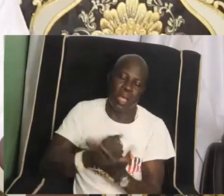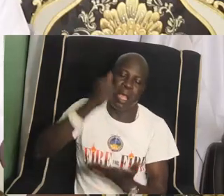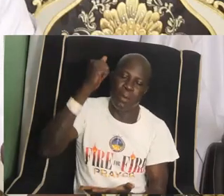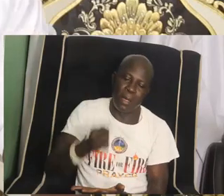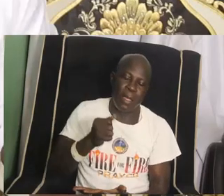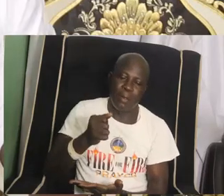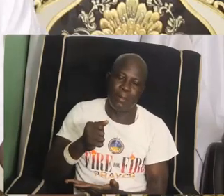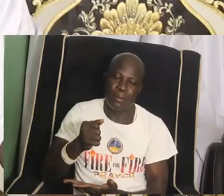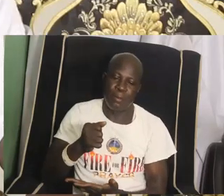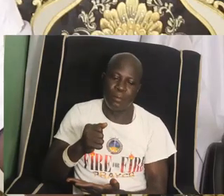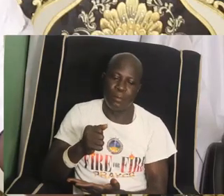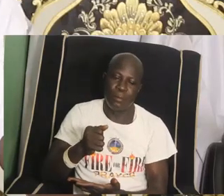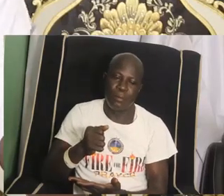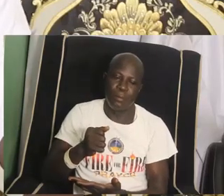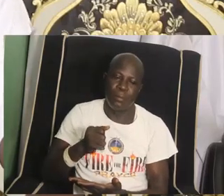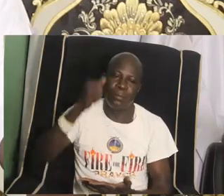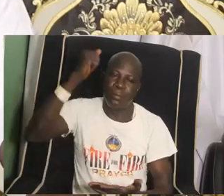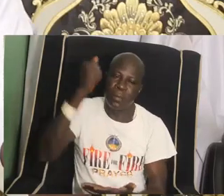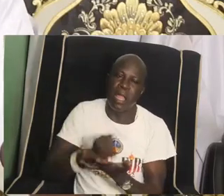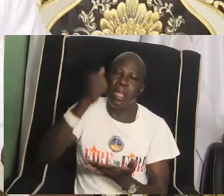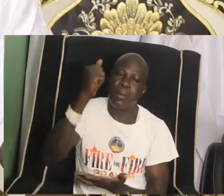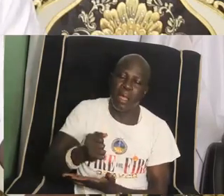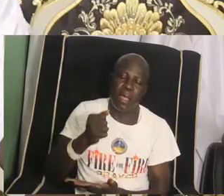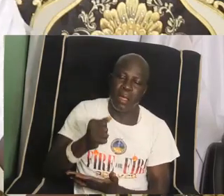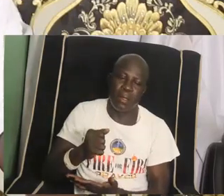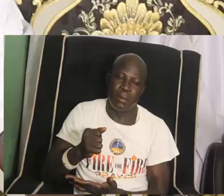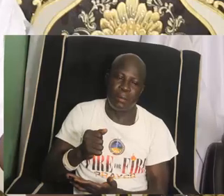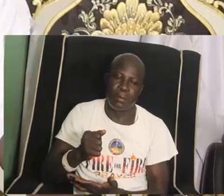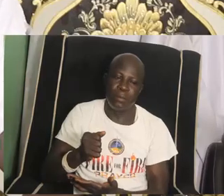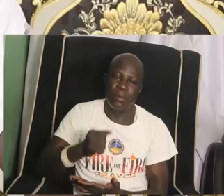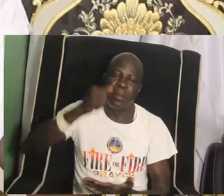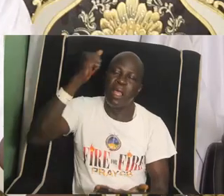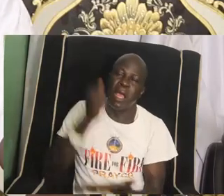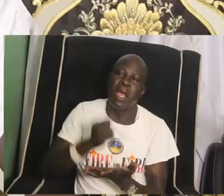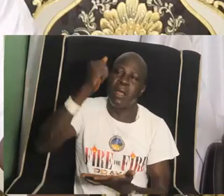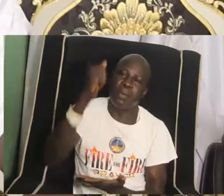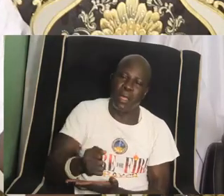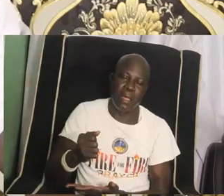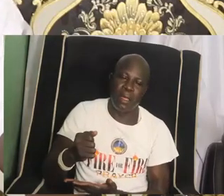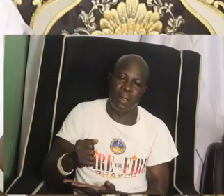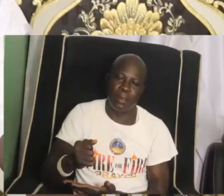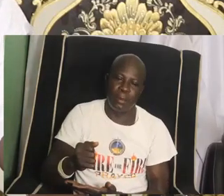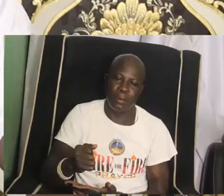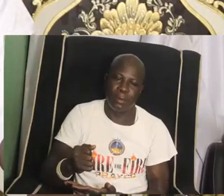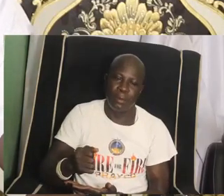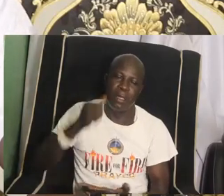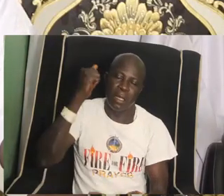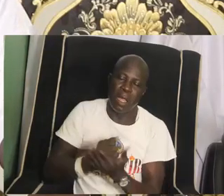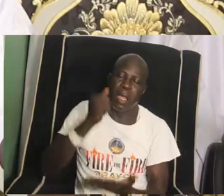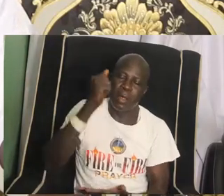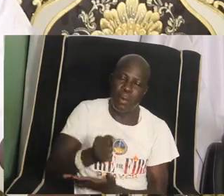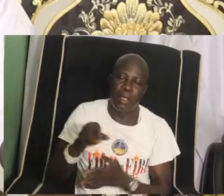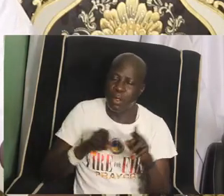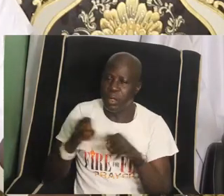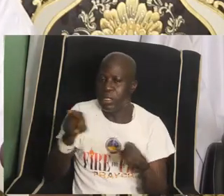that? Amen. Good job. Allah, what is that for? Amen. I will rise for you. One on one. Help you. What the